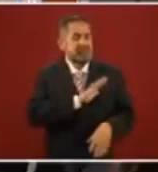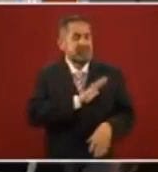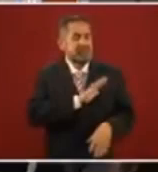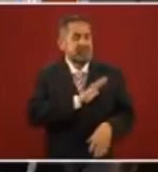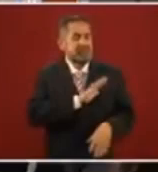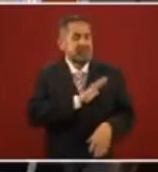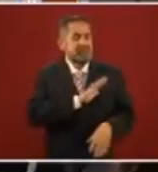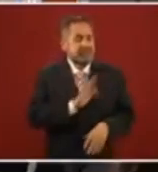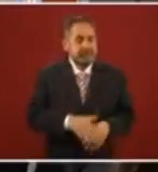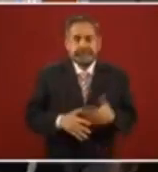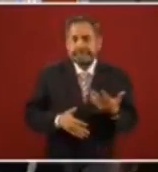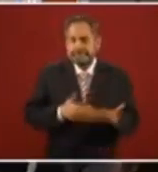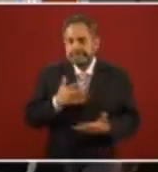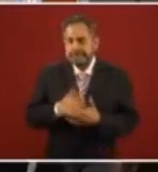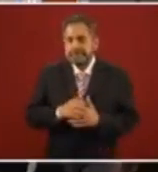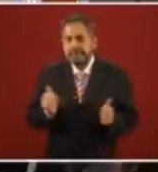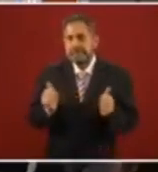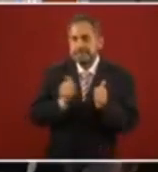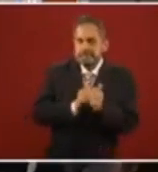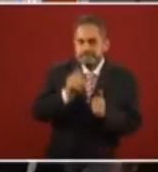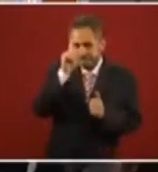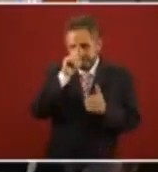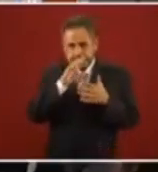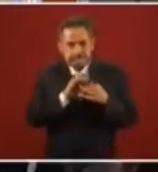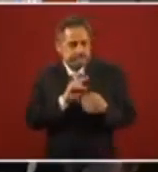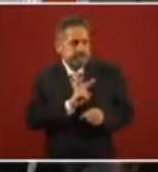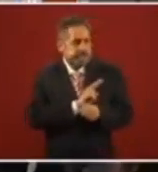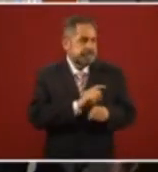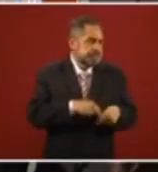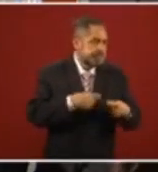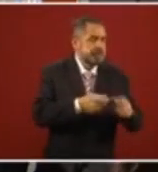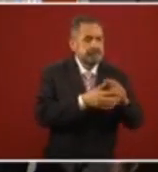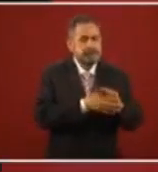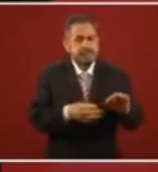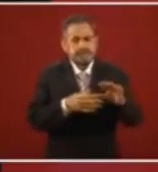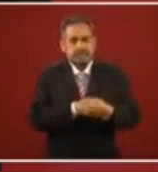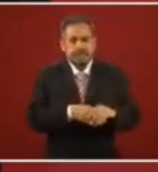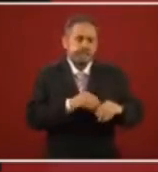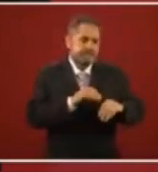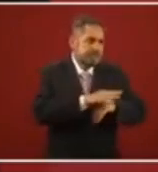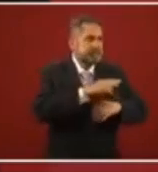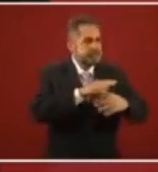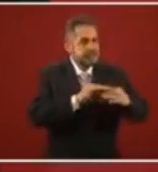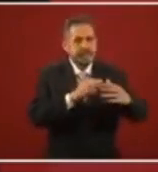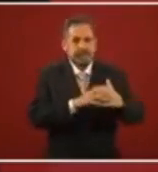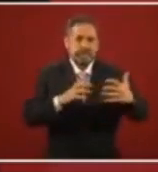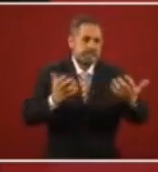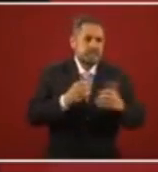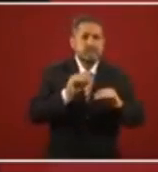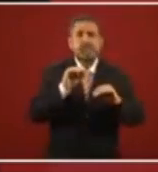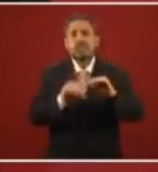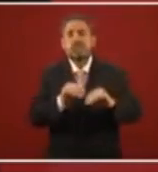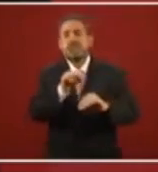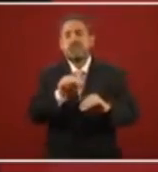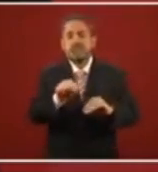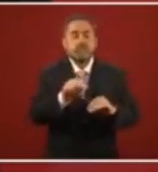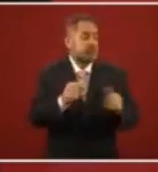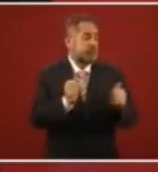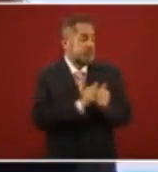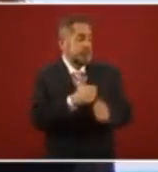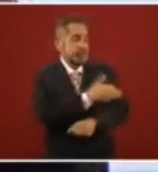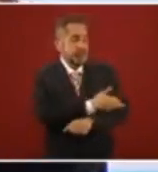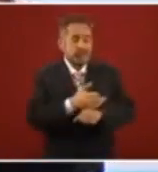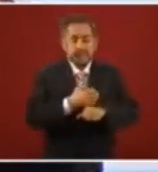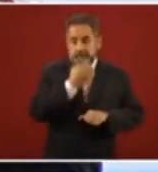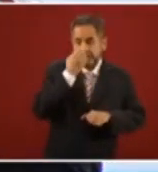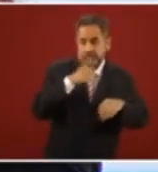coping mechanisms. ...actores locales y que pueda haber realmente incidencia a través de acciones específicas a nivel de familia, barrio, escuela,